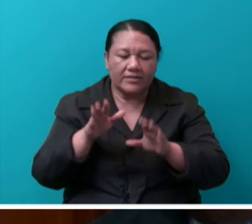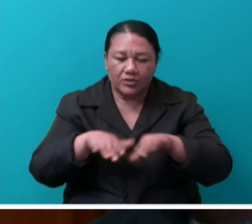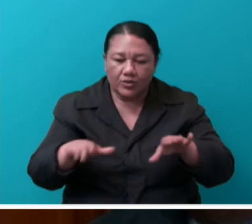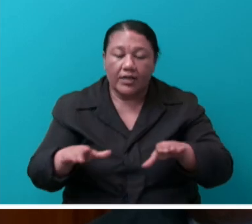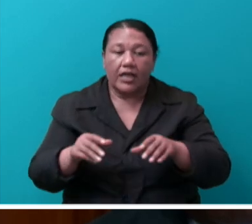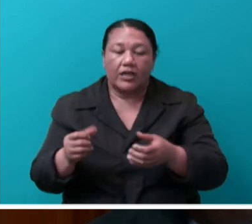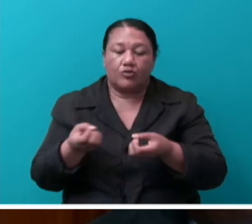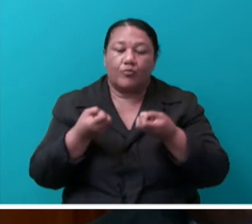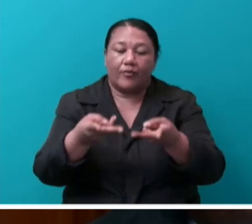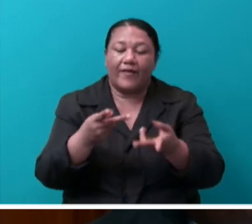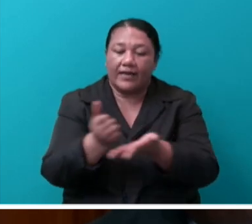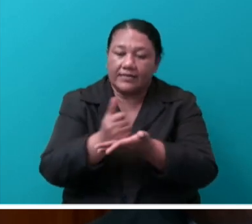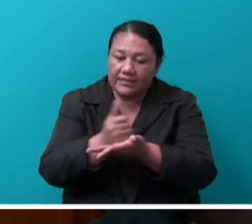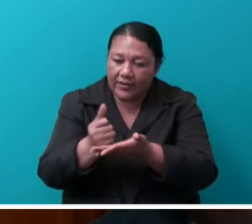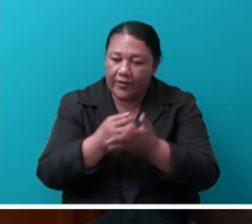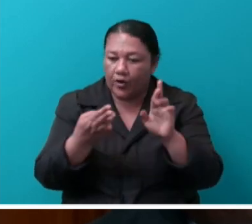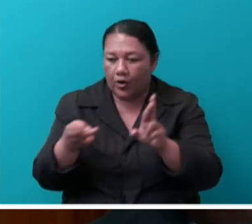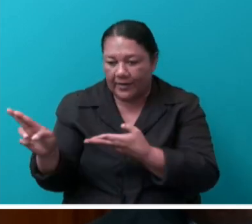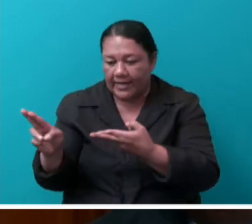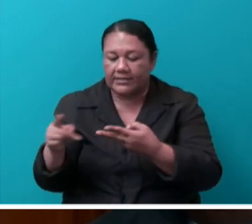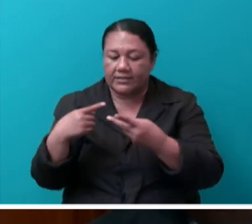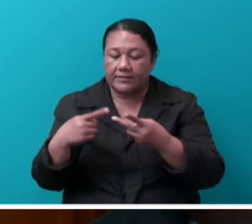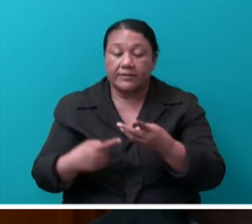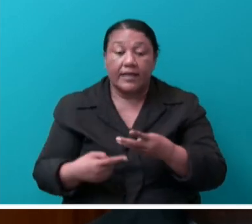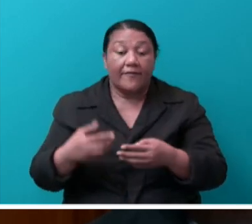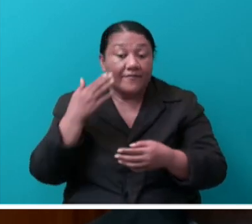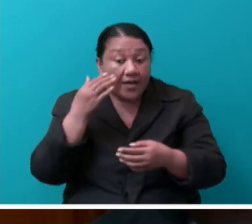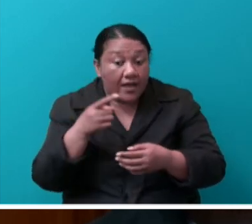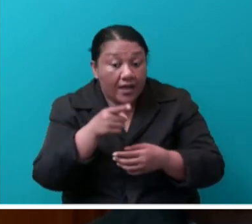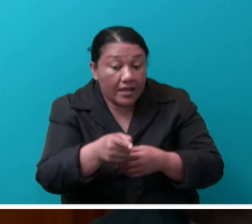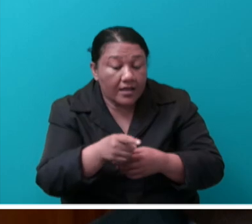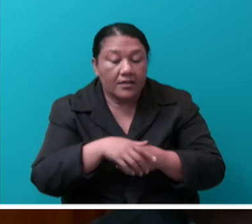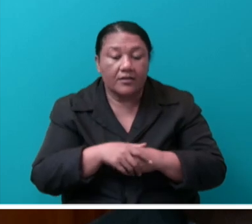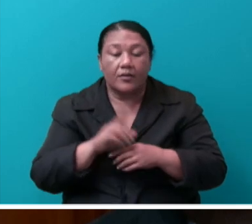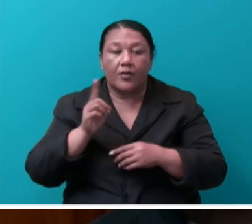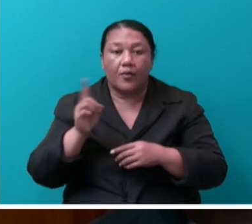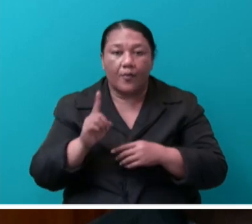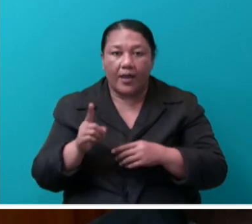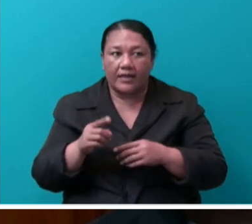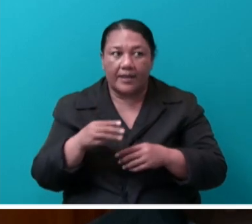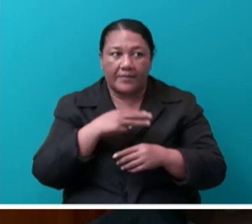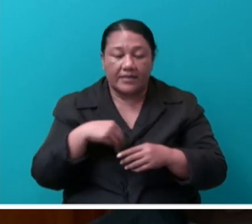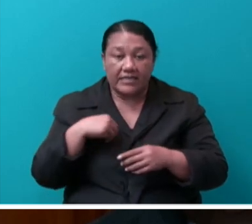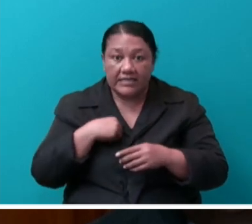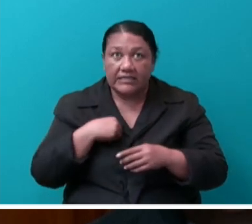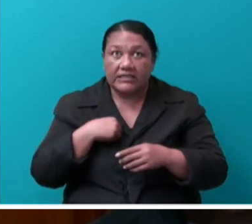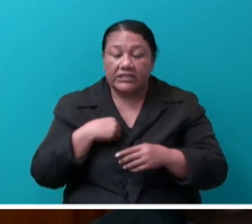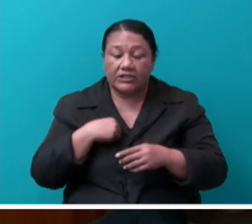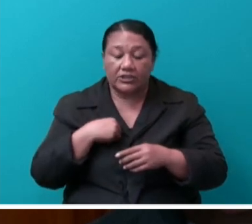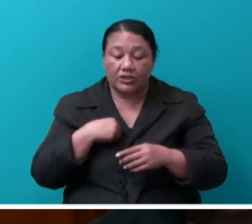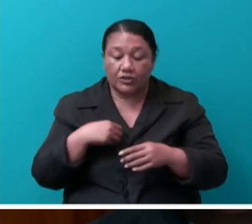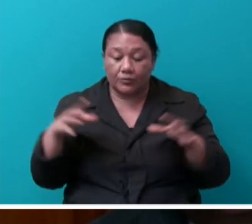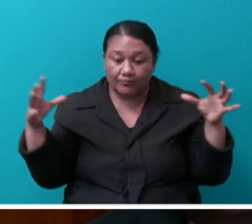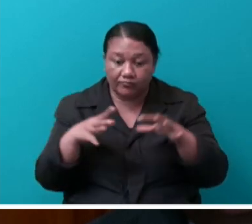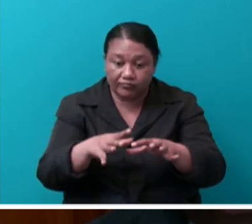actionable recommendations. The findings will be presented during our Members of Parliament retreat and will